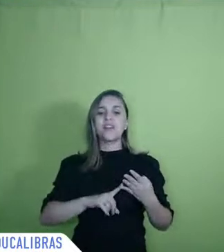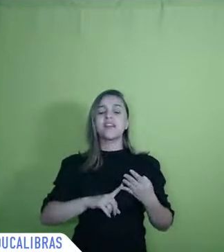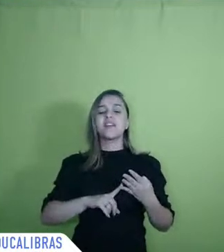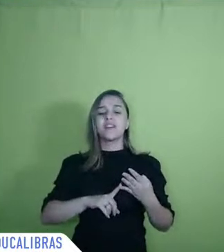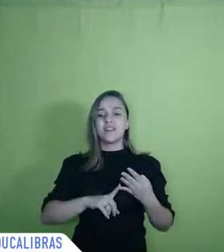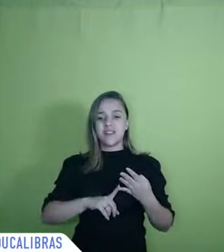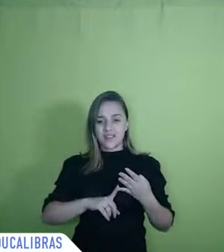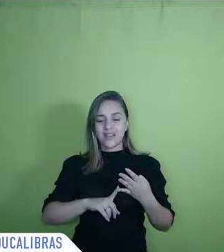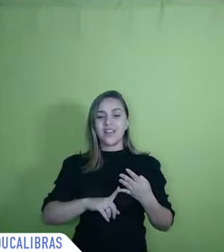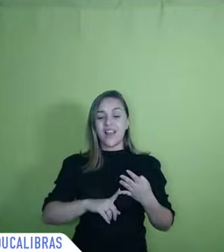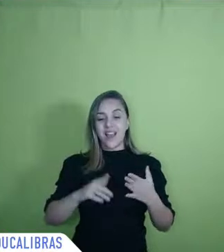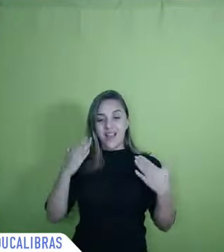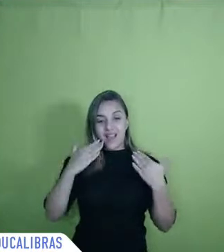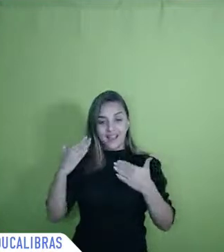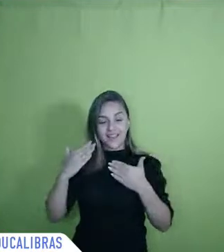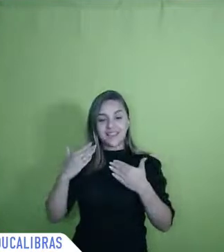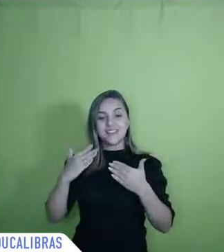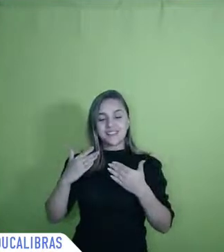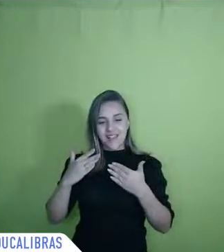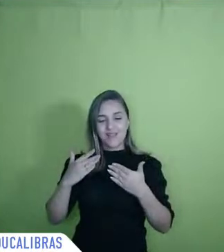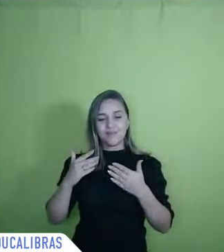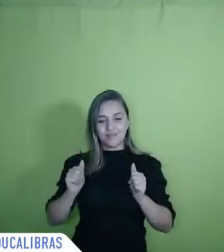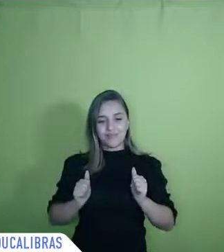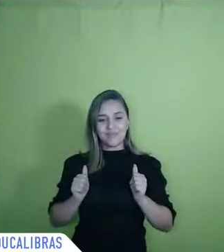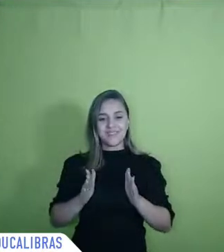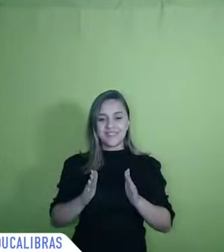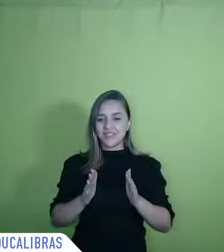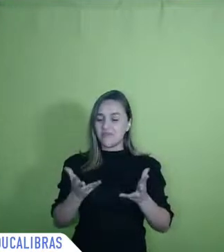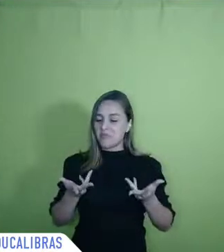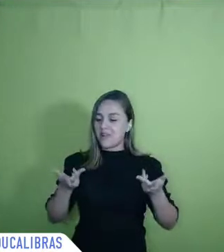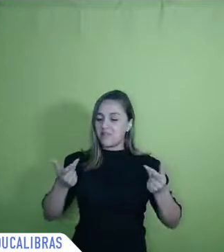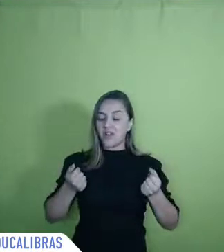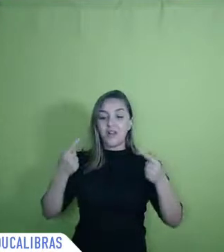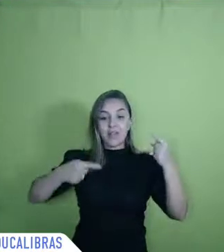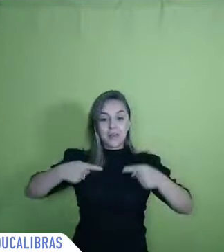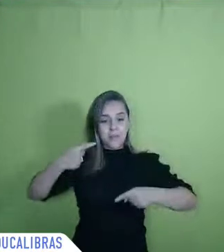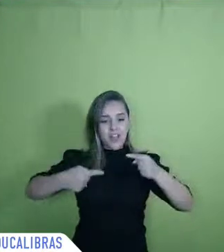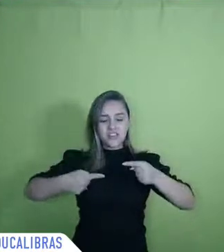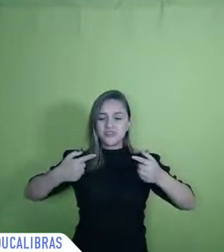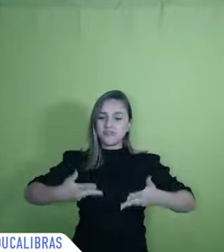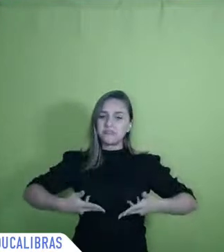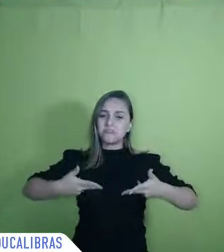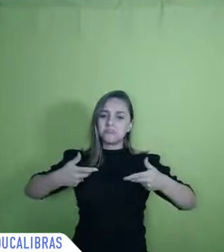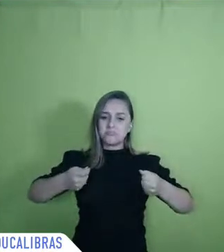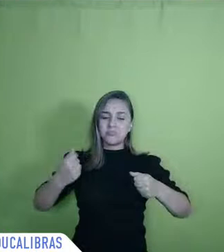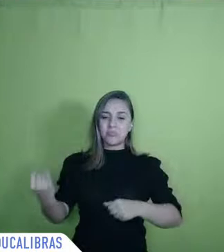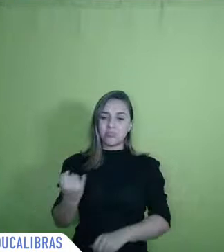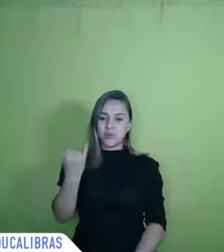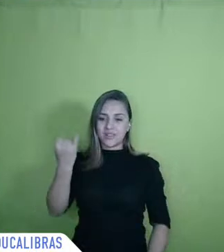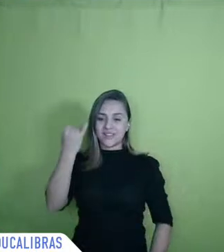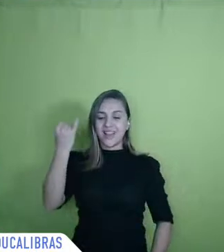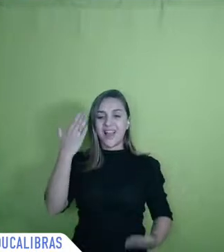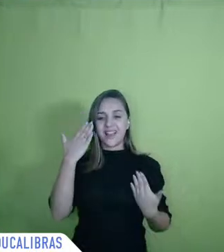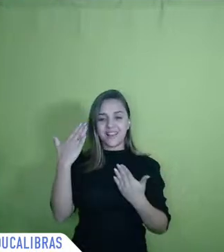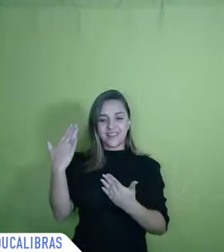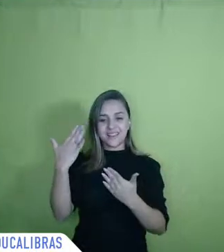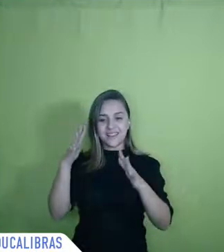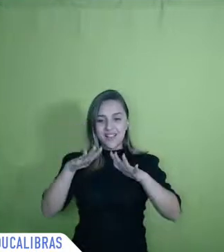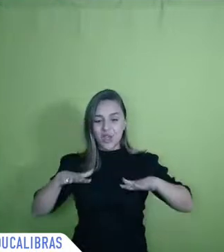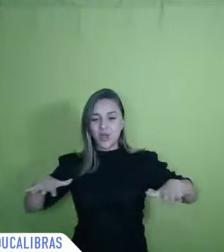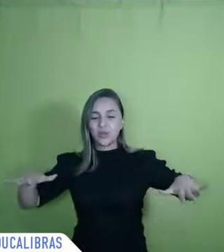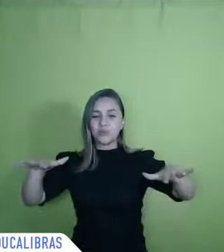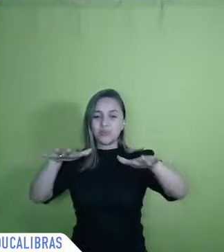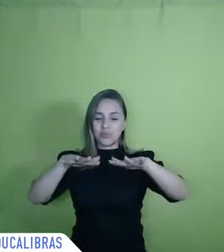I would also like to thank Pour le Brésil for this very fantastic initiative. And I